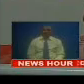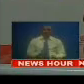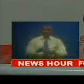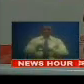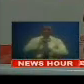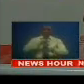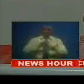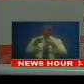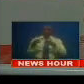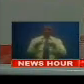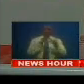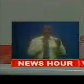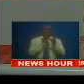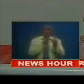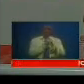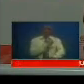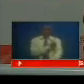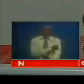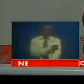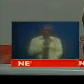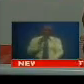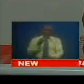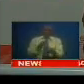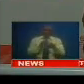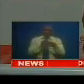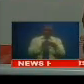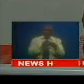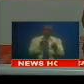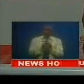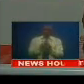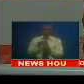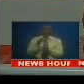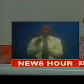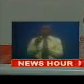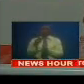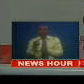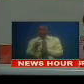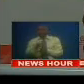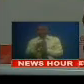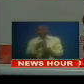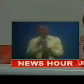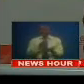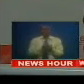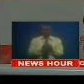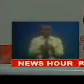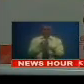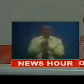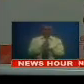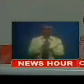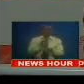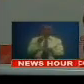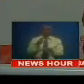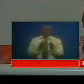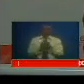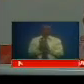The National Communications Authority NCA is collaborating with Google and other institutions to install television